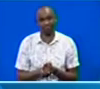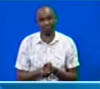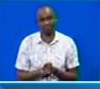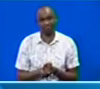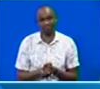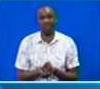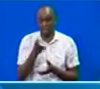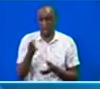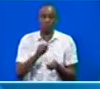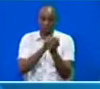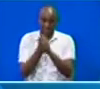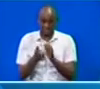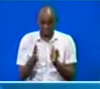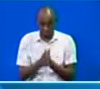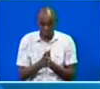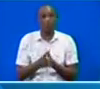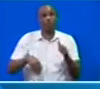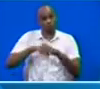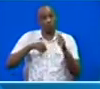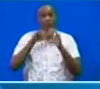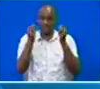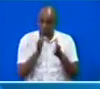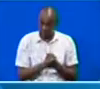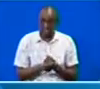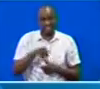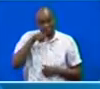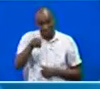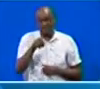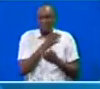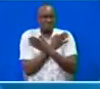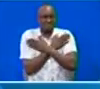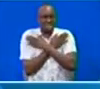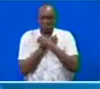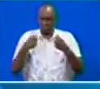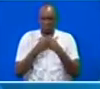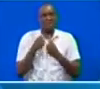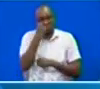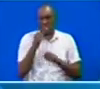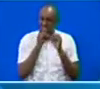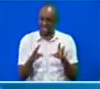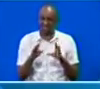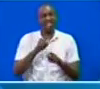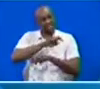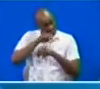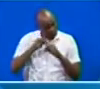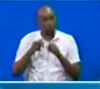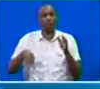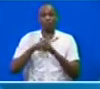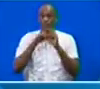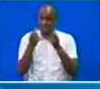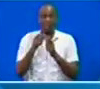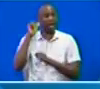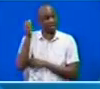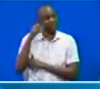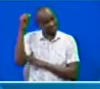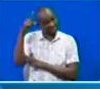And switching gears to some football news, despite not playing any friendly match in the month of May, the national football team Harambee Stars has